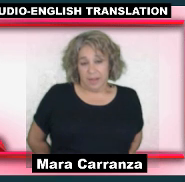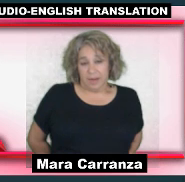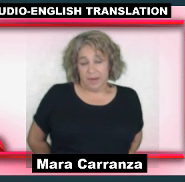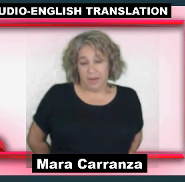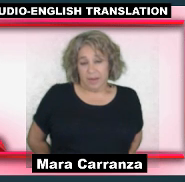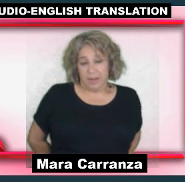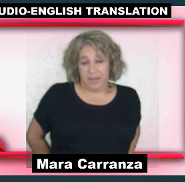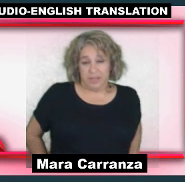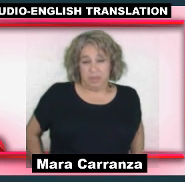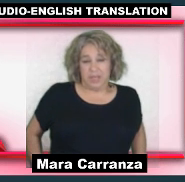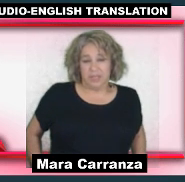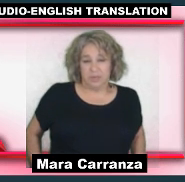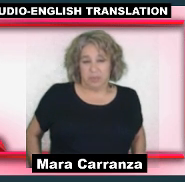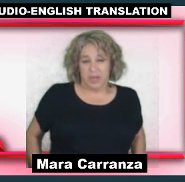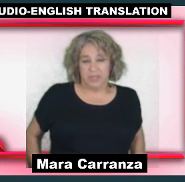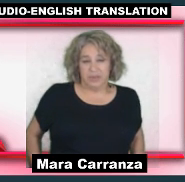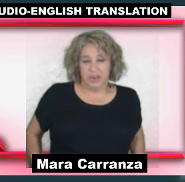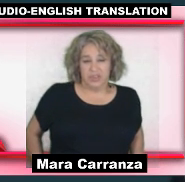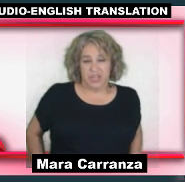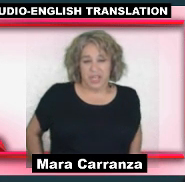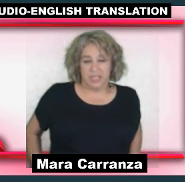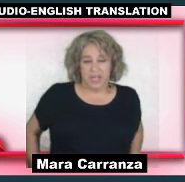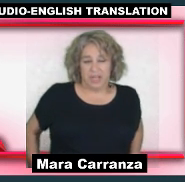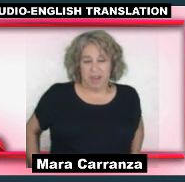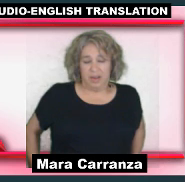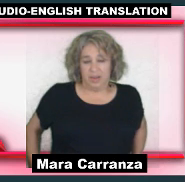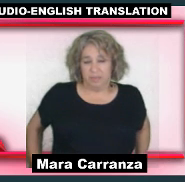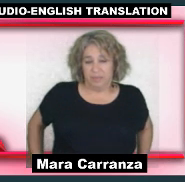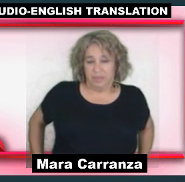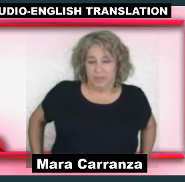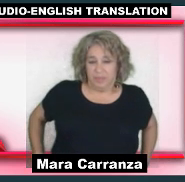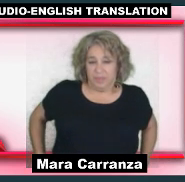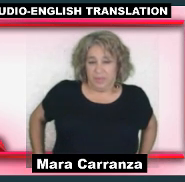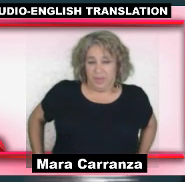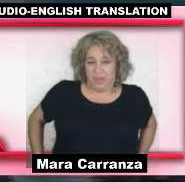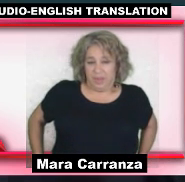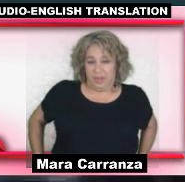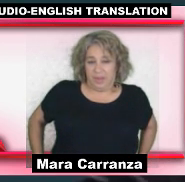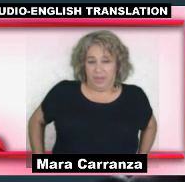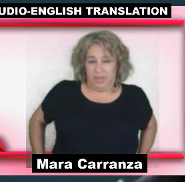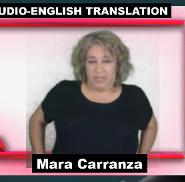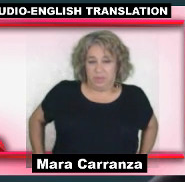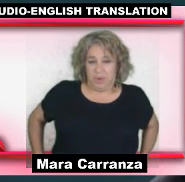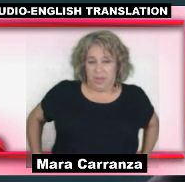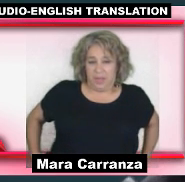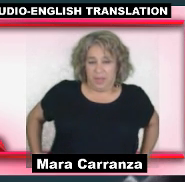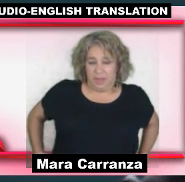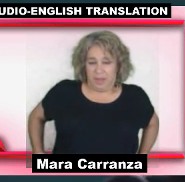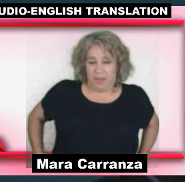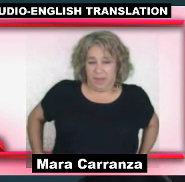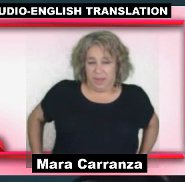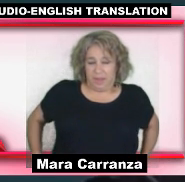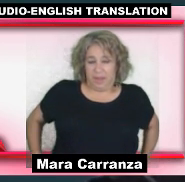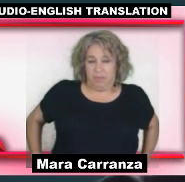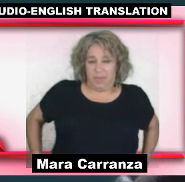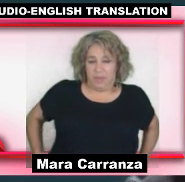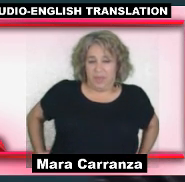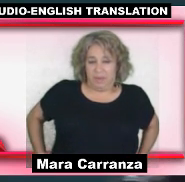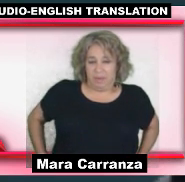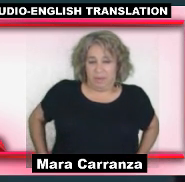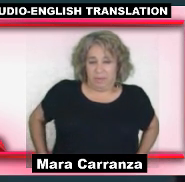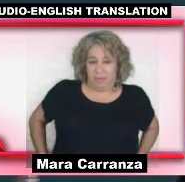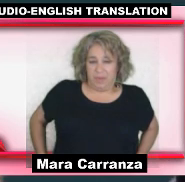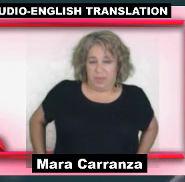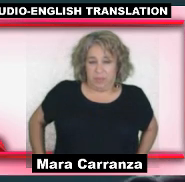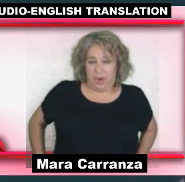de los energéticos. It's because the price of energy has not gone up. Ya. That's why aumentado maybe el